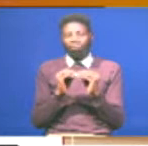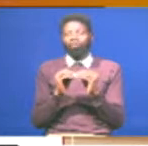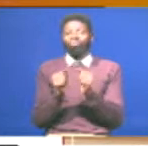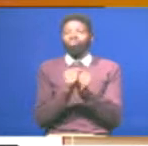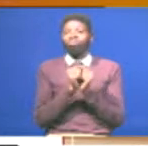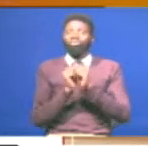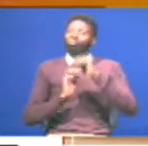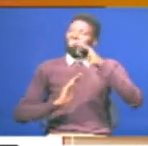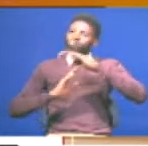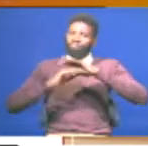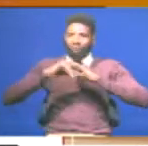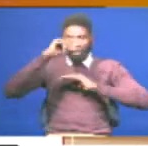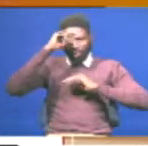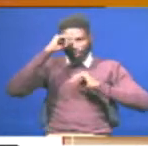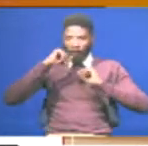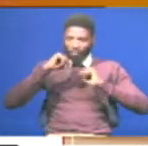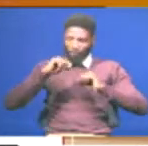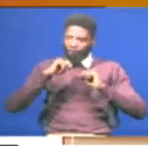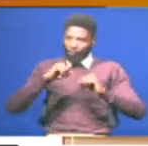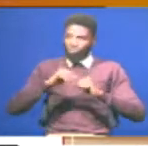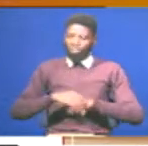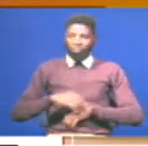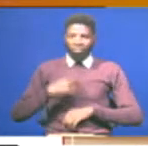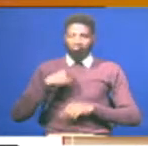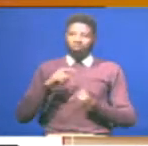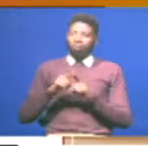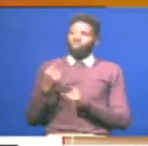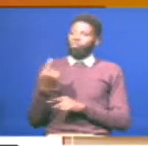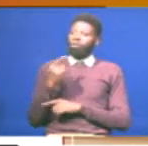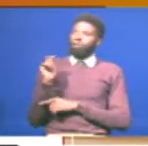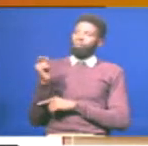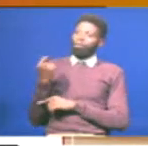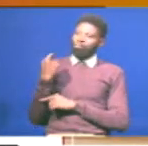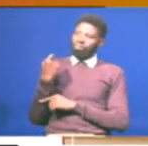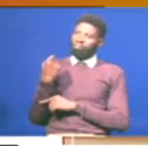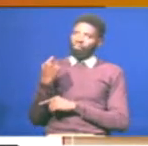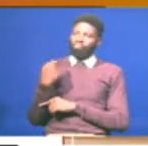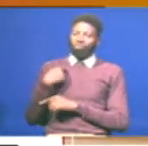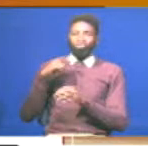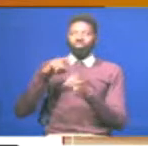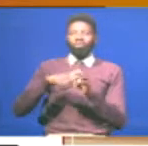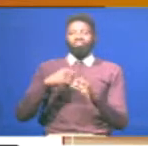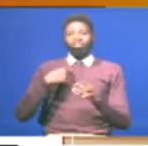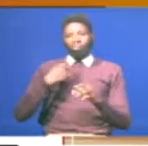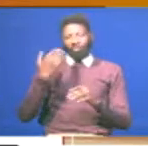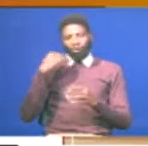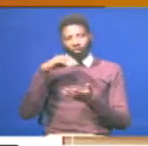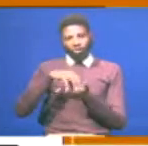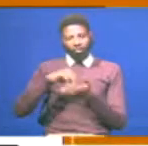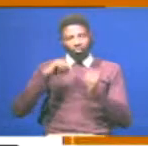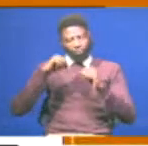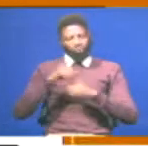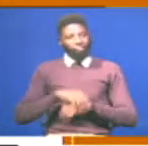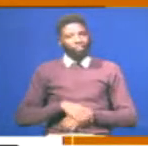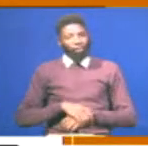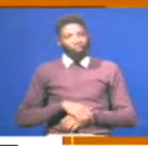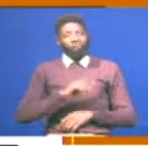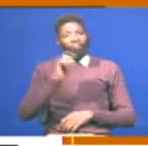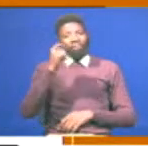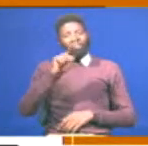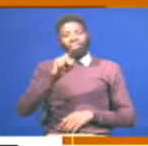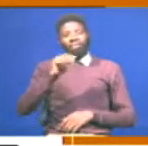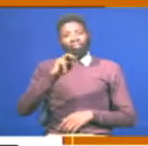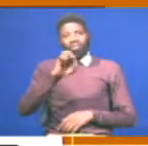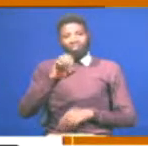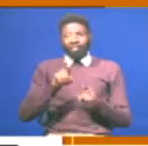As probably the only foreigner who joined, given my level, the level of office I was holding. I think President Kagame has been such a role model